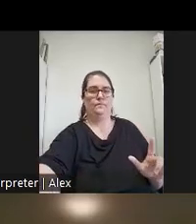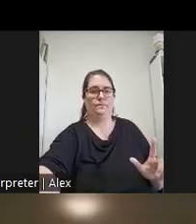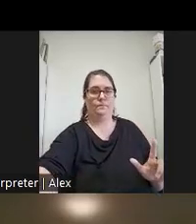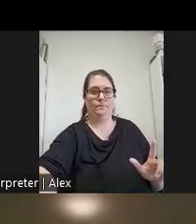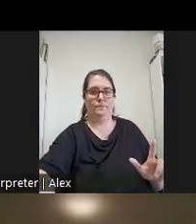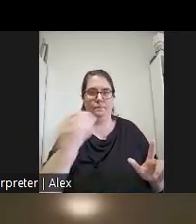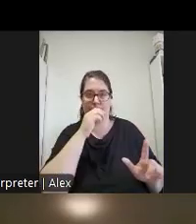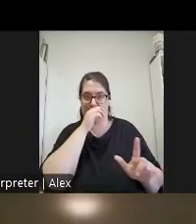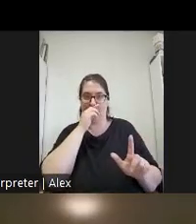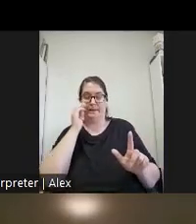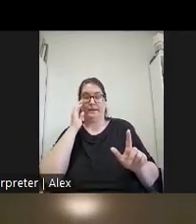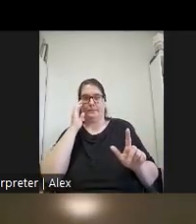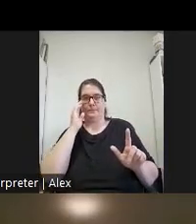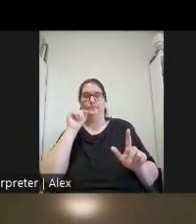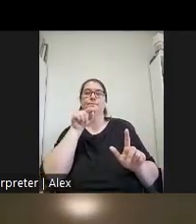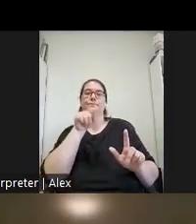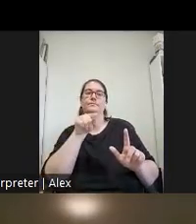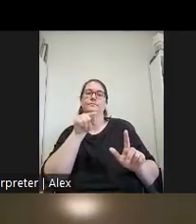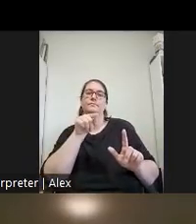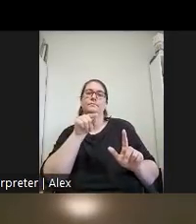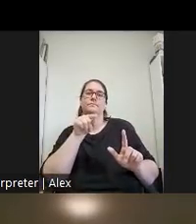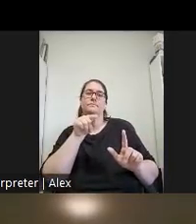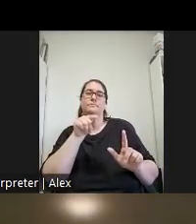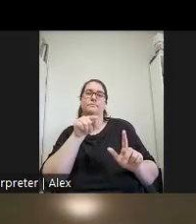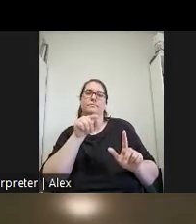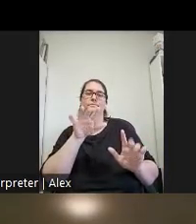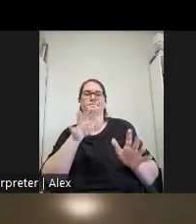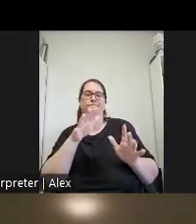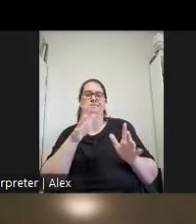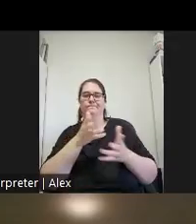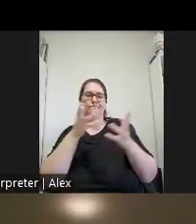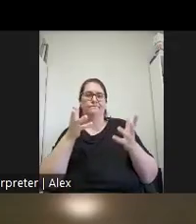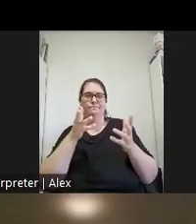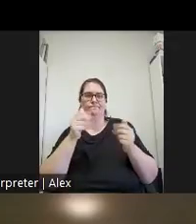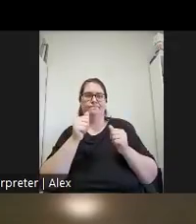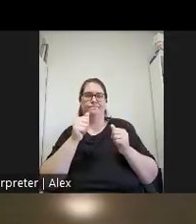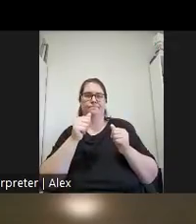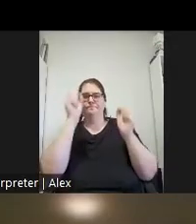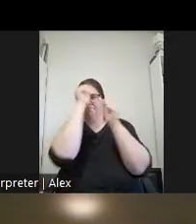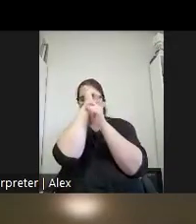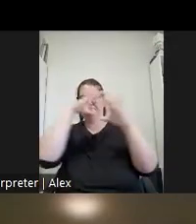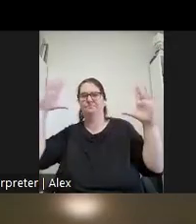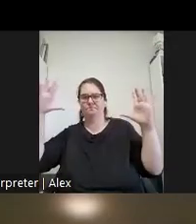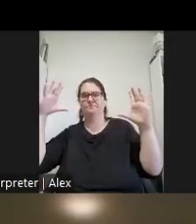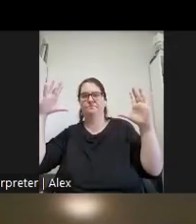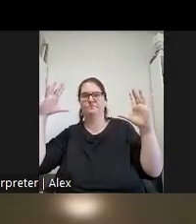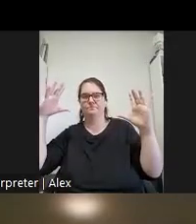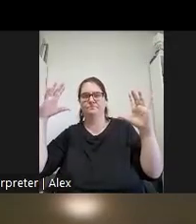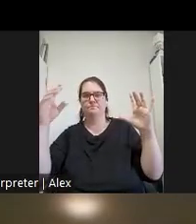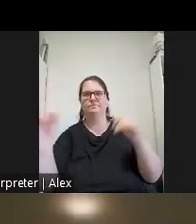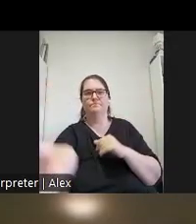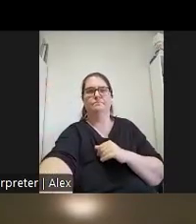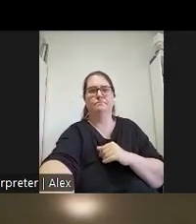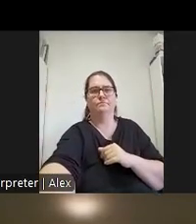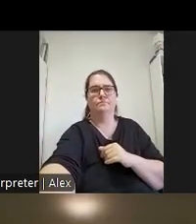basically, here are a few things, and this artistic rendition kind of gives you understanding of what are the kind of